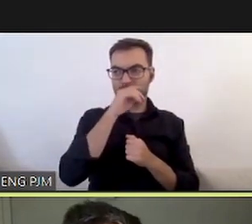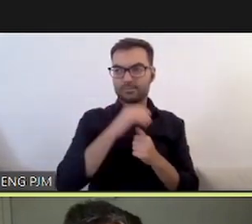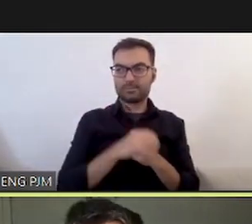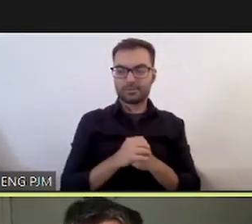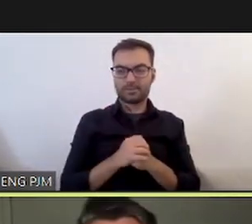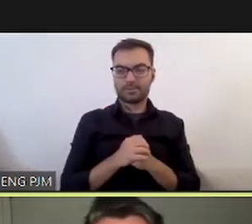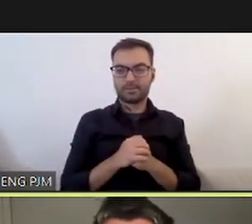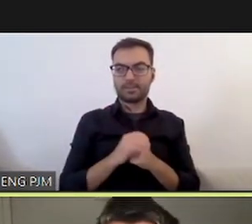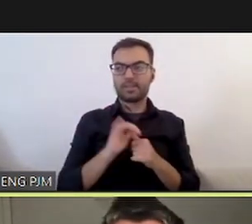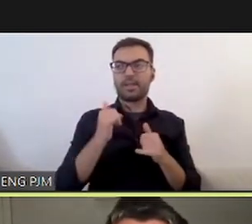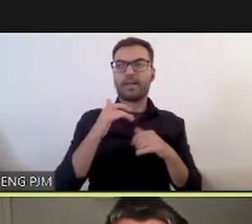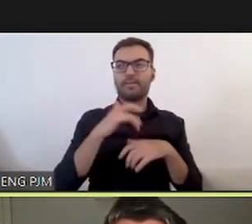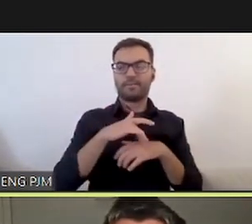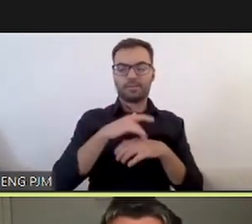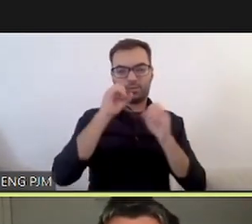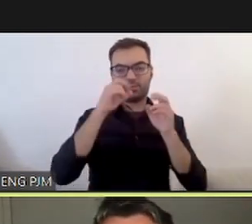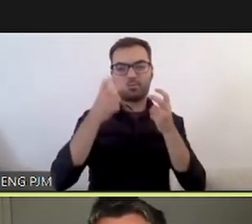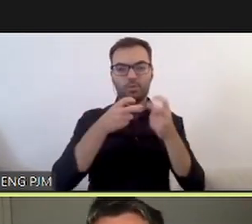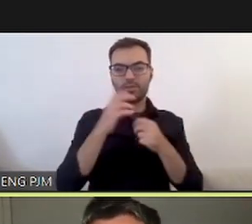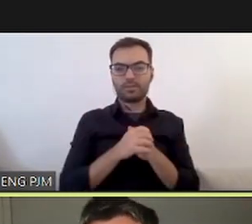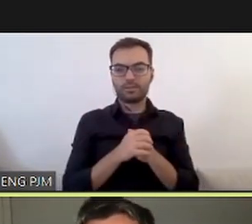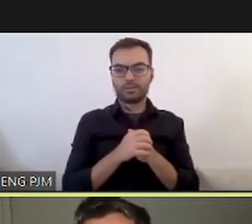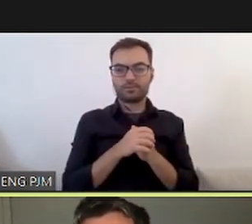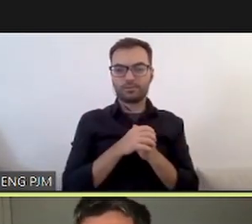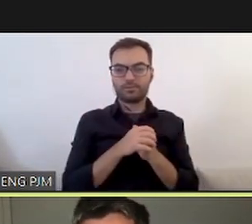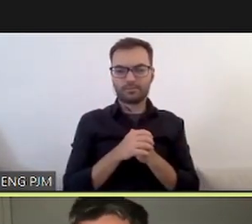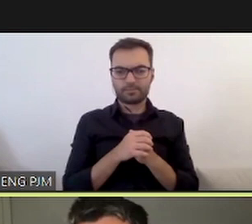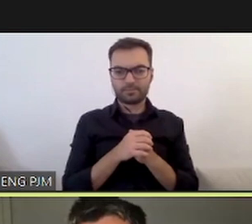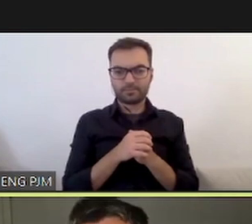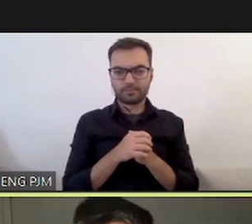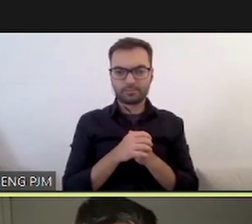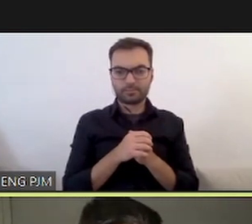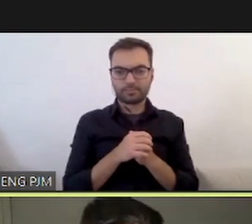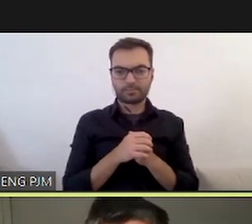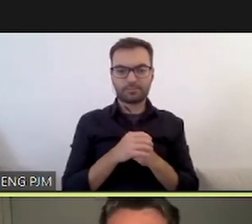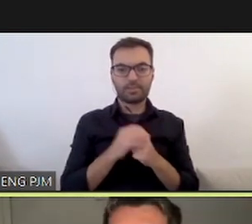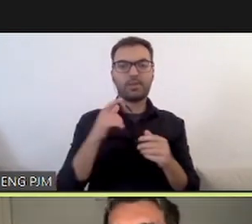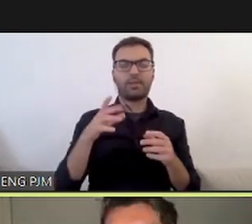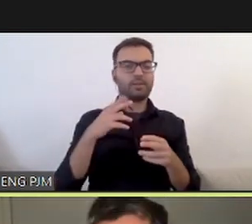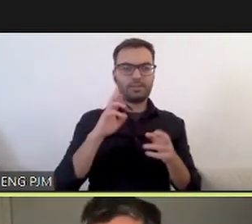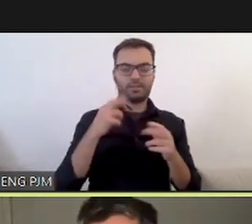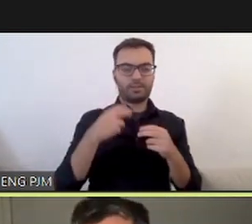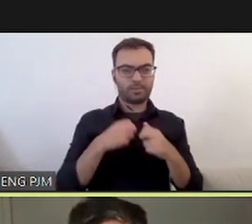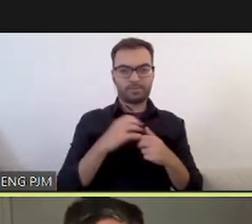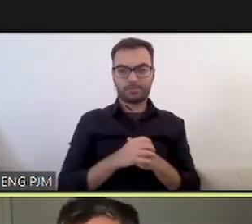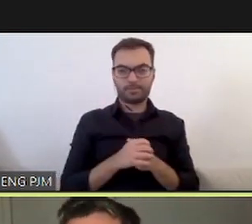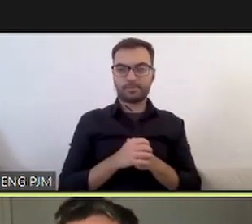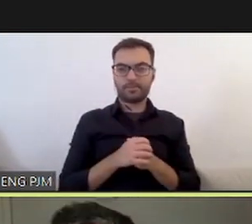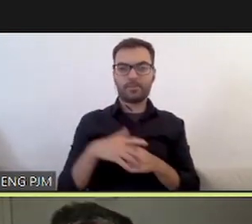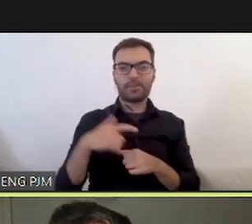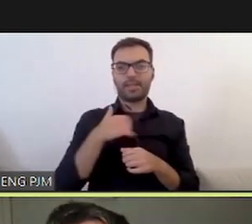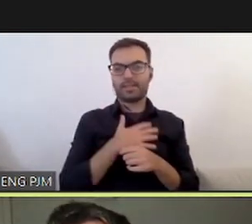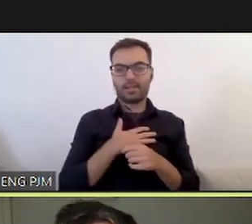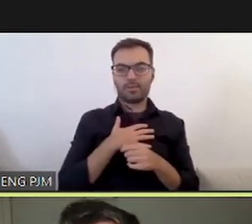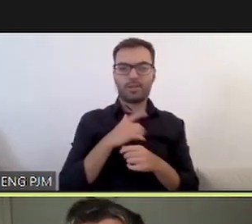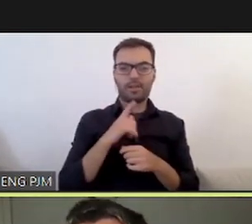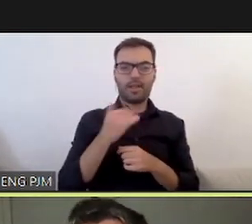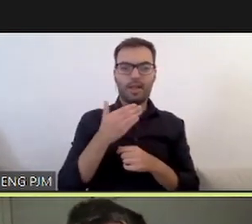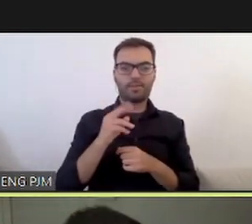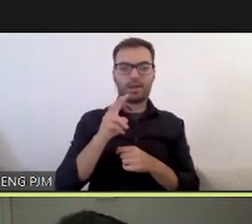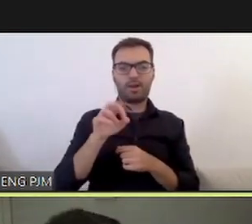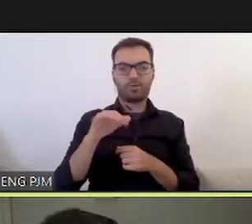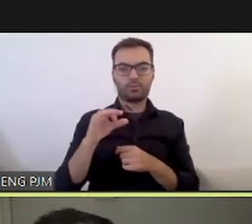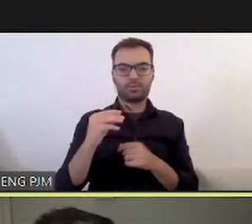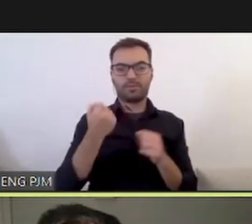result. So Lighthouse is just warming up, but also this is something that you can run. Honestly, I don't like the Lighthouse because it's